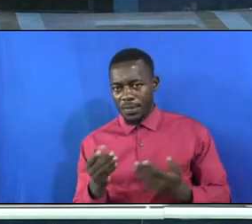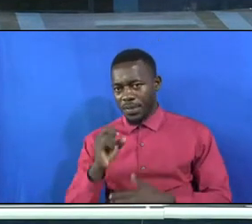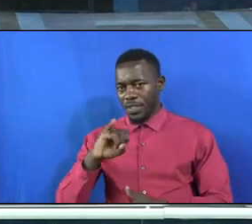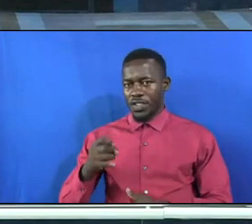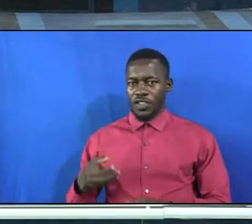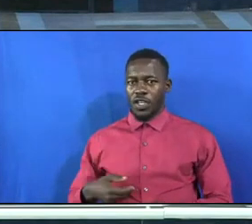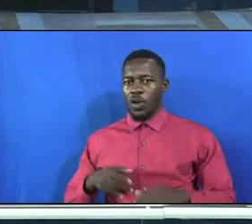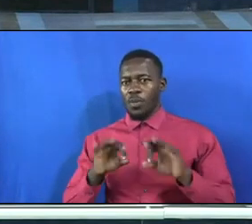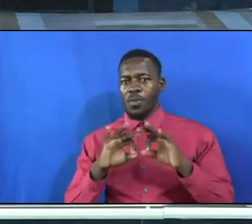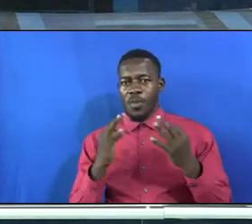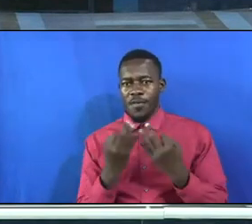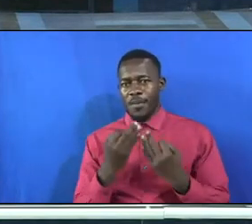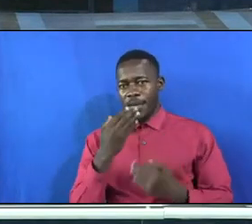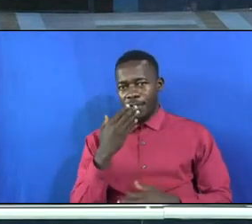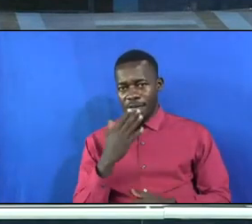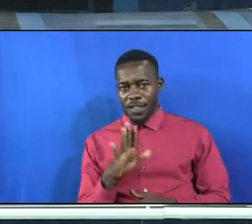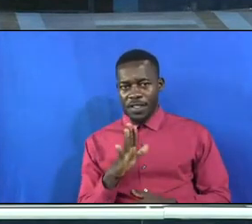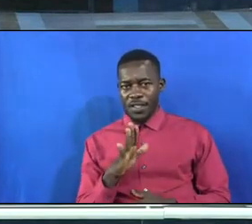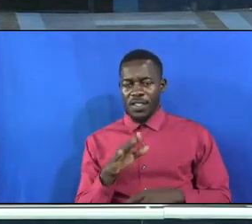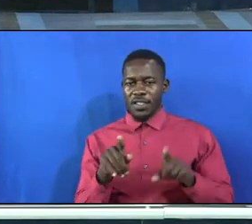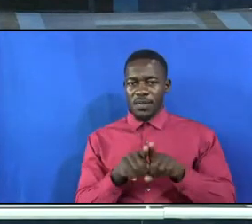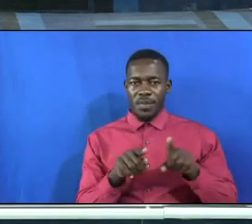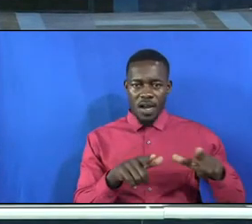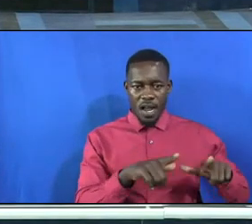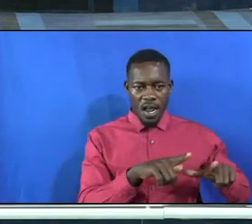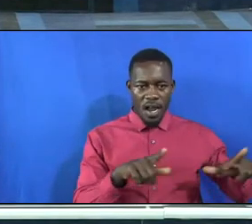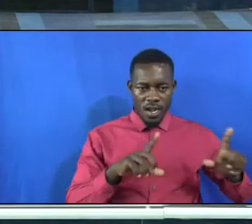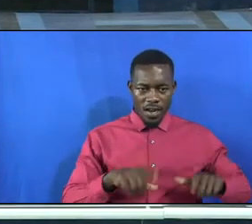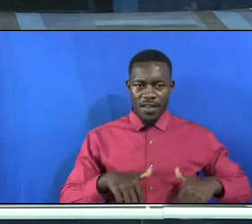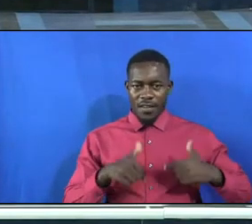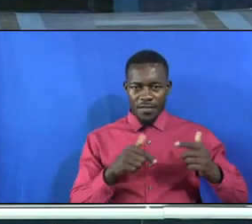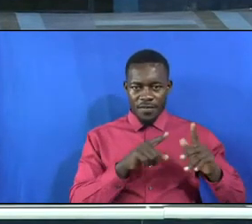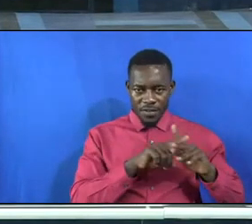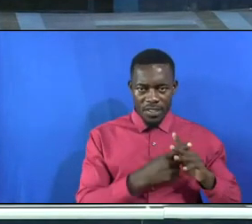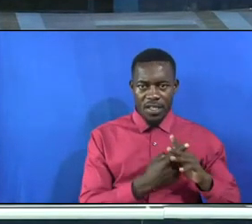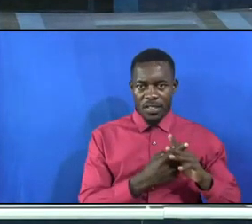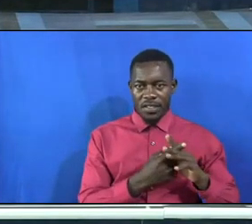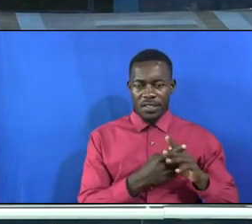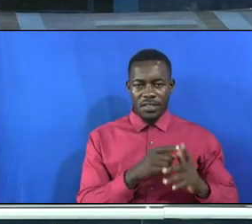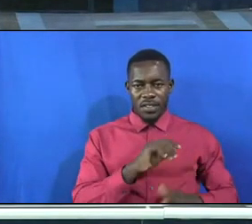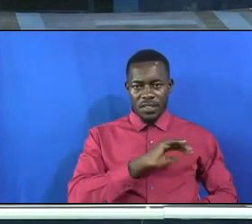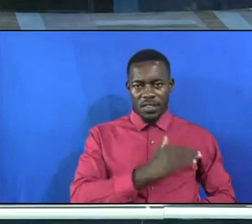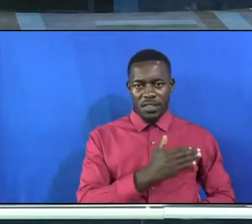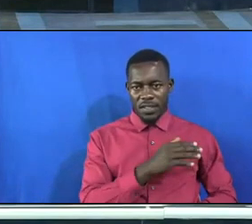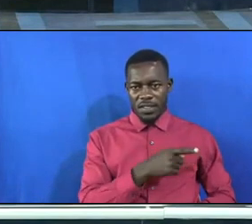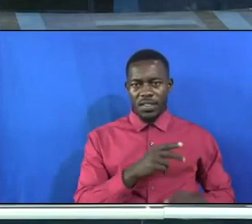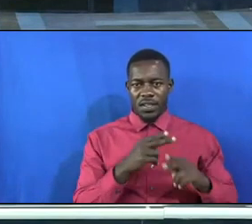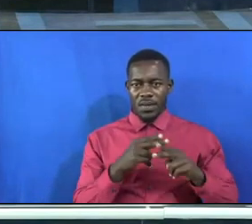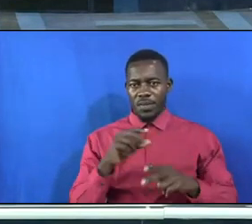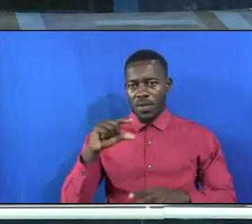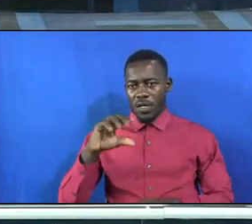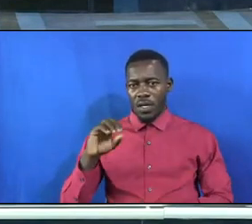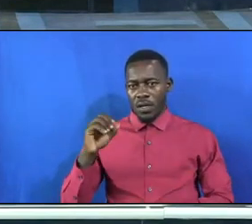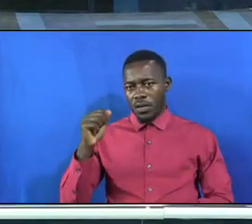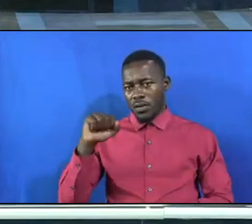settled on the outskirts, you know, of the city, a place called Goshen.